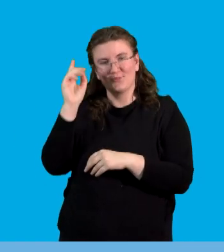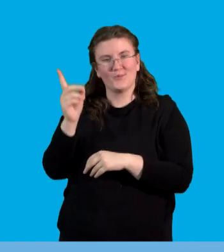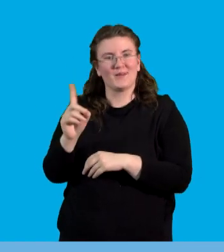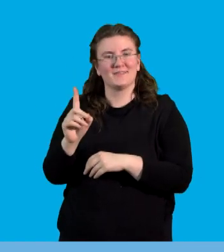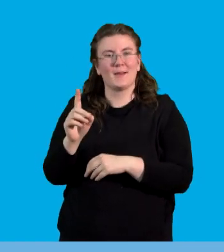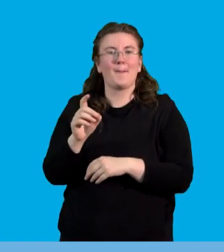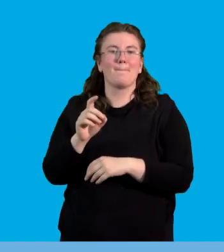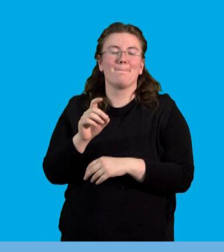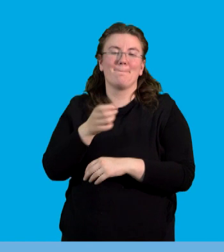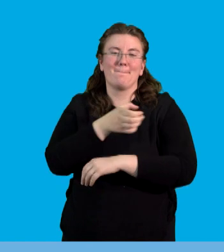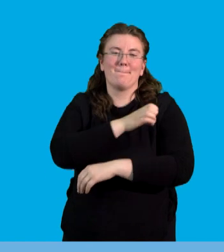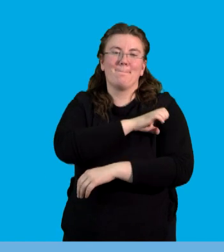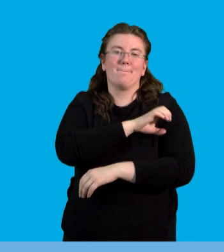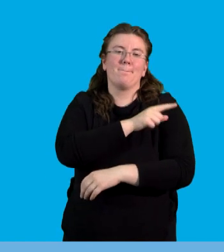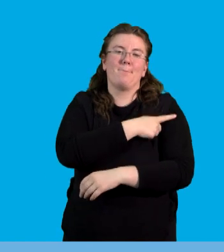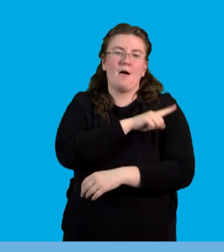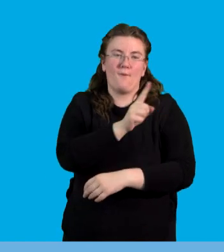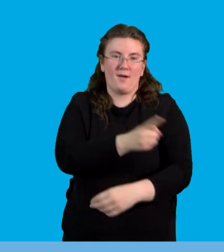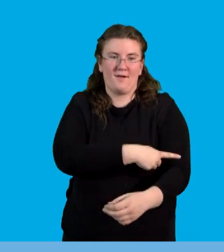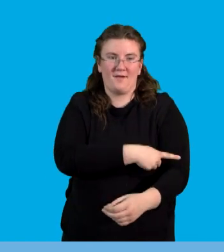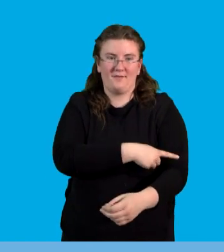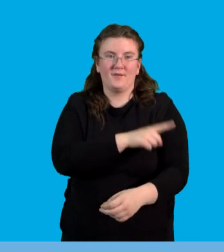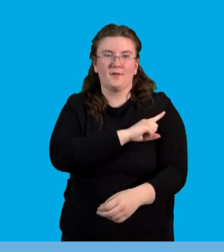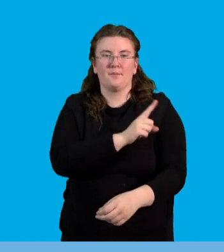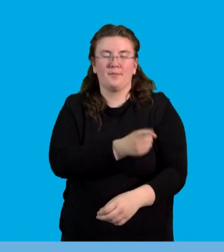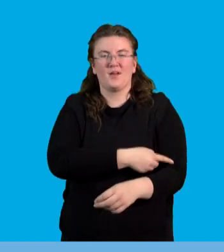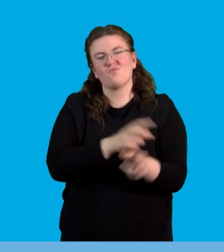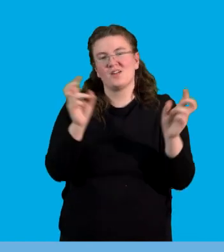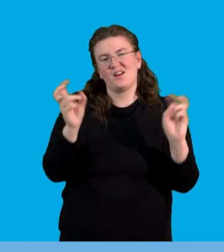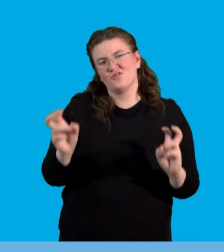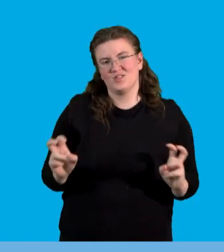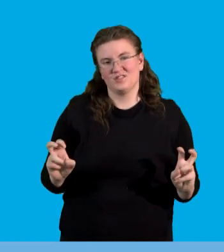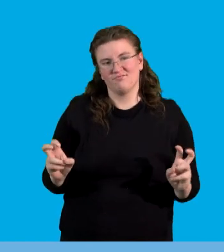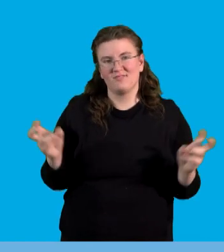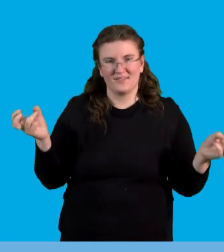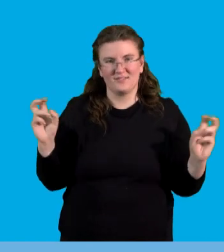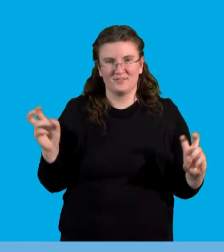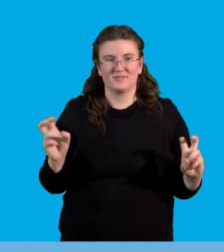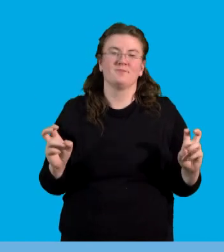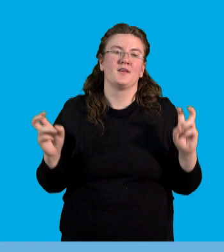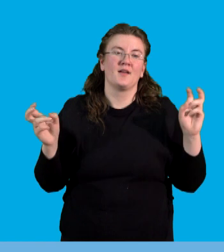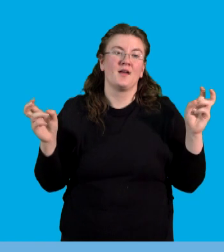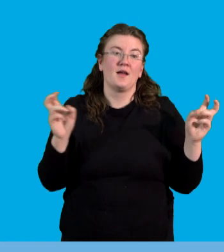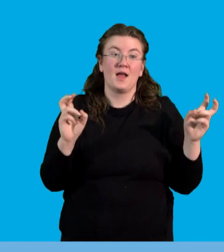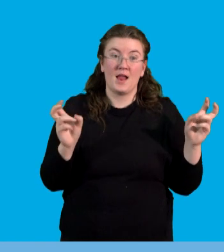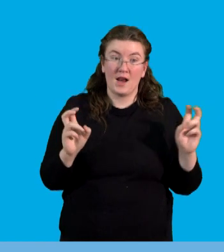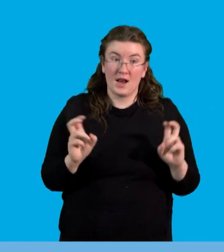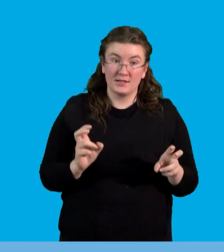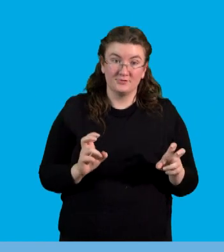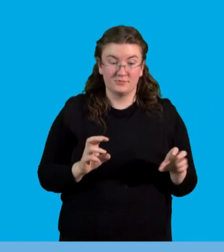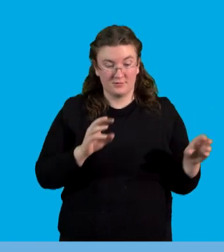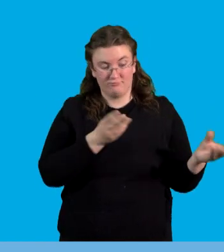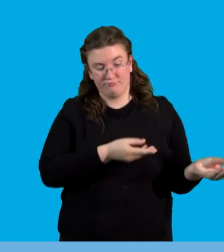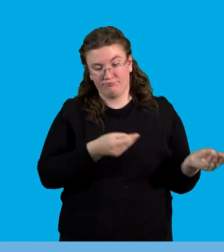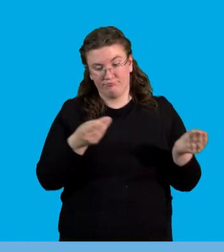So if you were to define or to describe power, you can just simply say that's the rate at which energy is transferred, or you can say